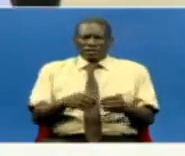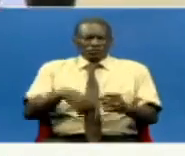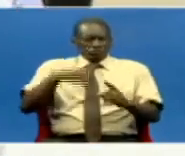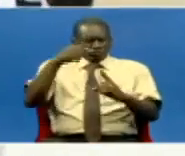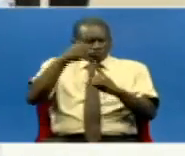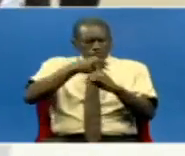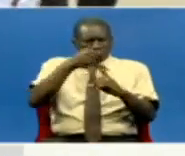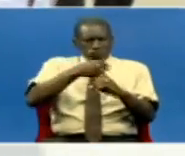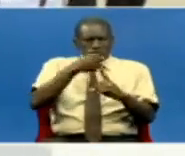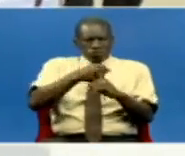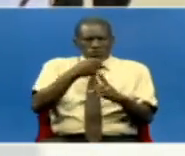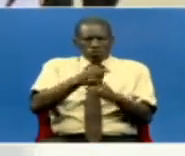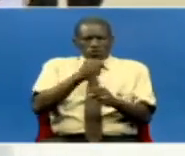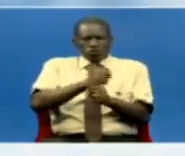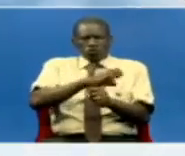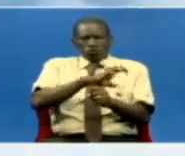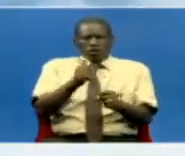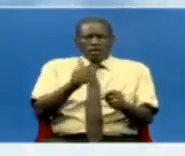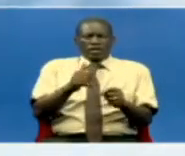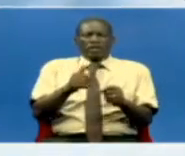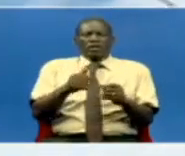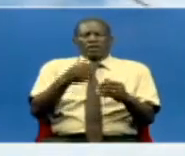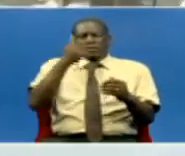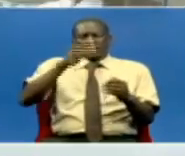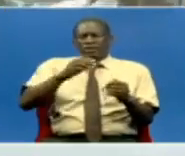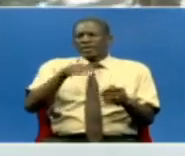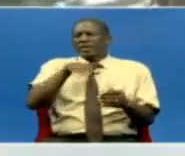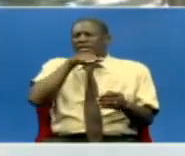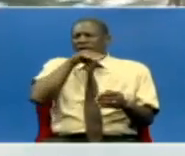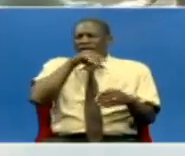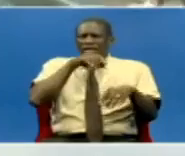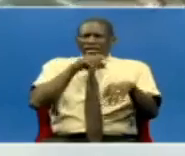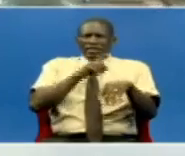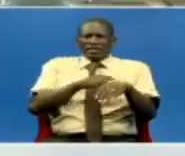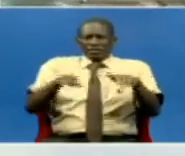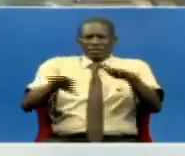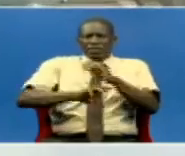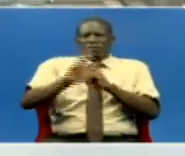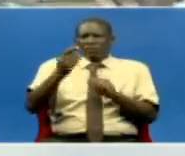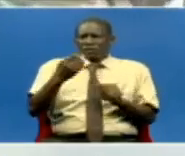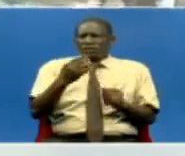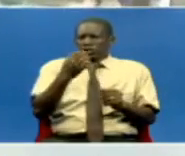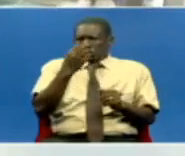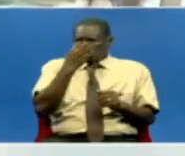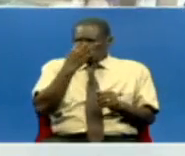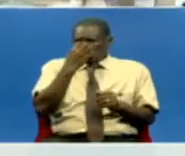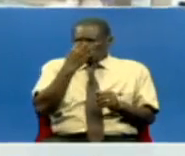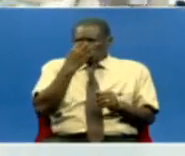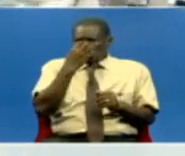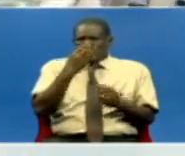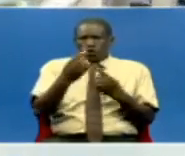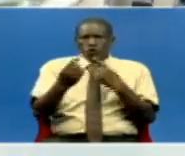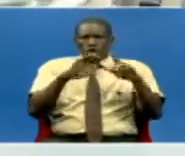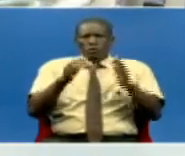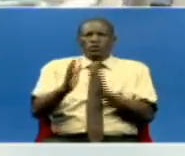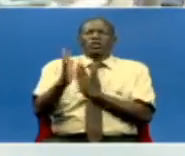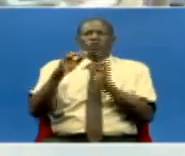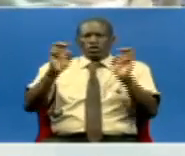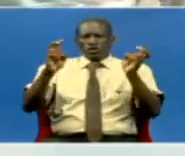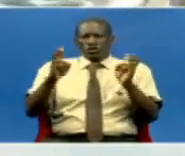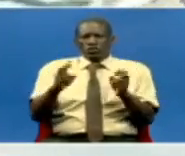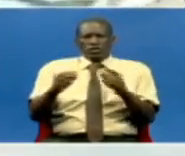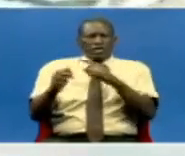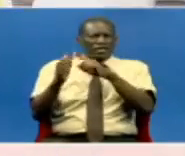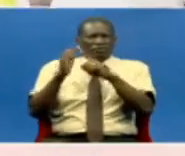to outsmart his main challenger Raila Odinga, at the time Deputy President William Ruto weighed in on security issues facing